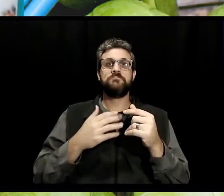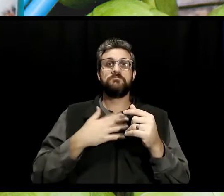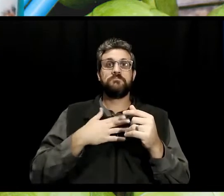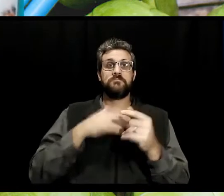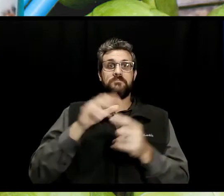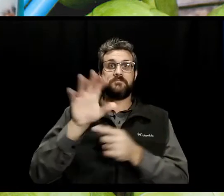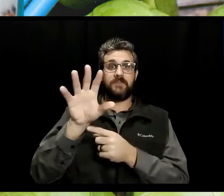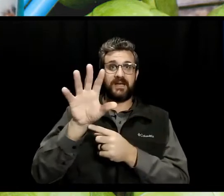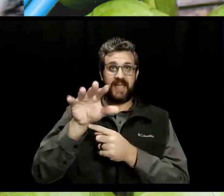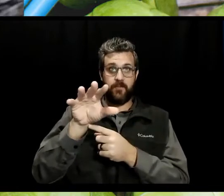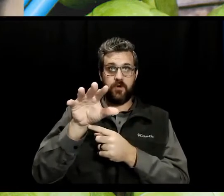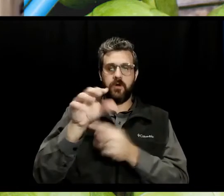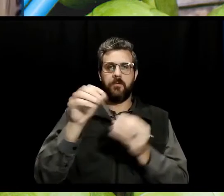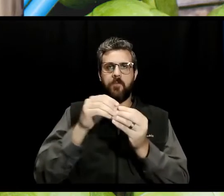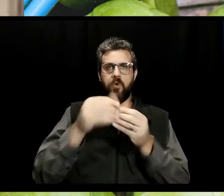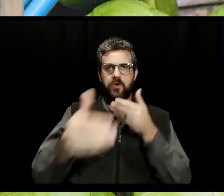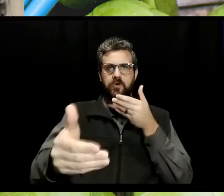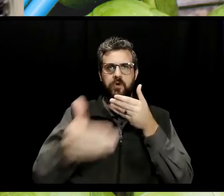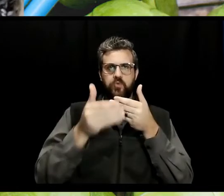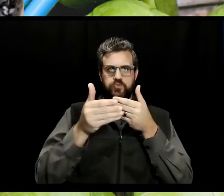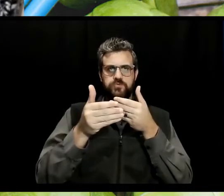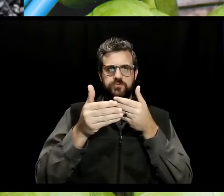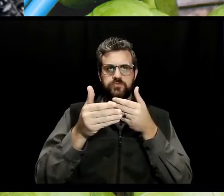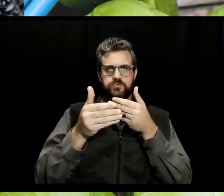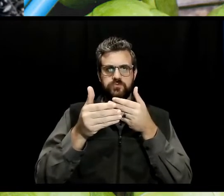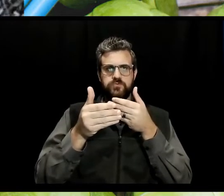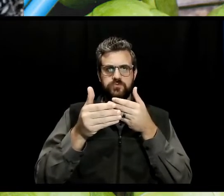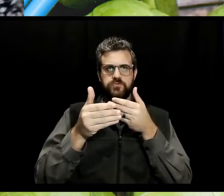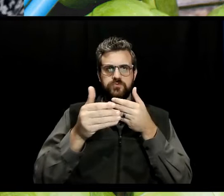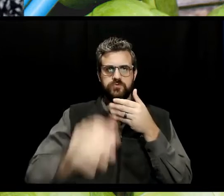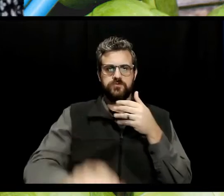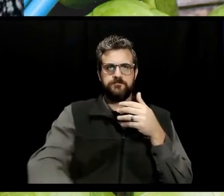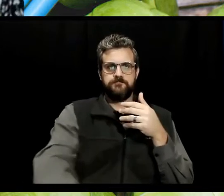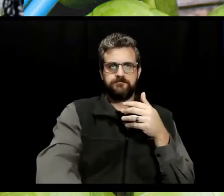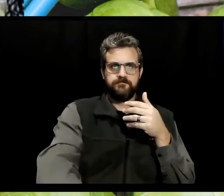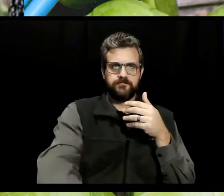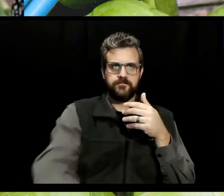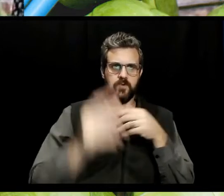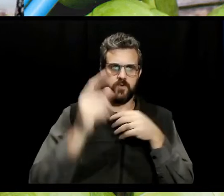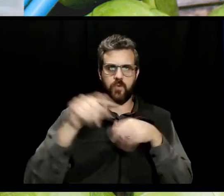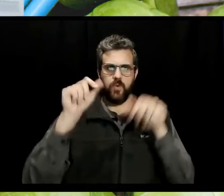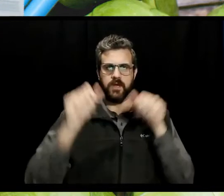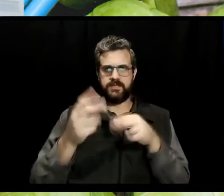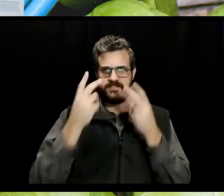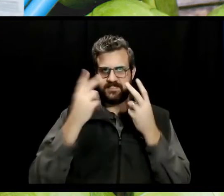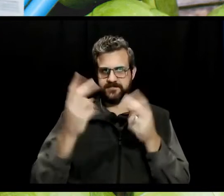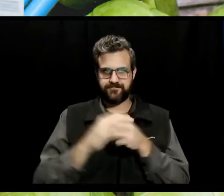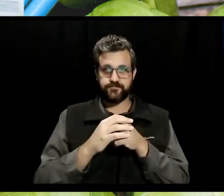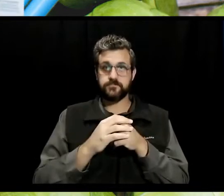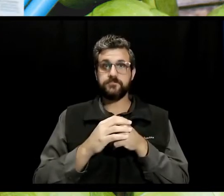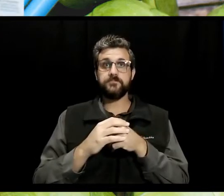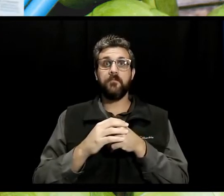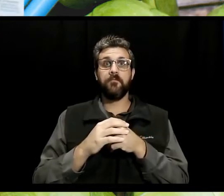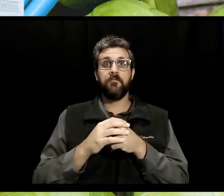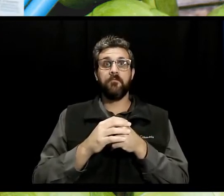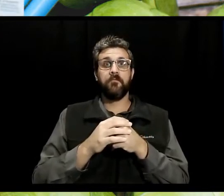a little bit closer to my pan so you can see. Now, our recipe